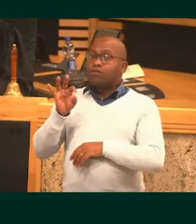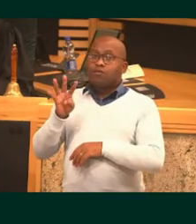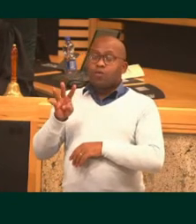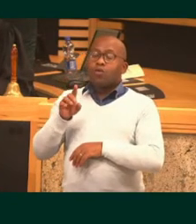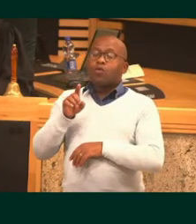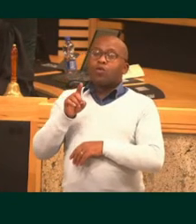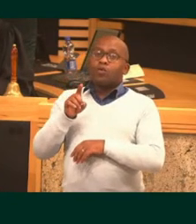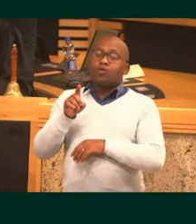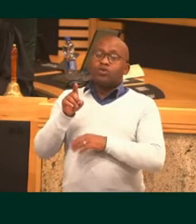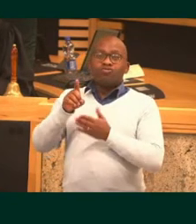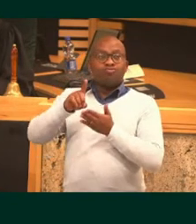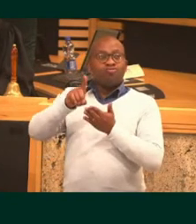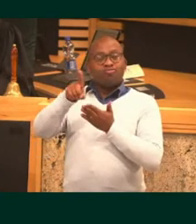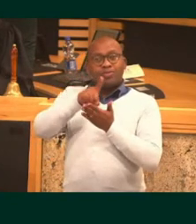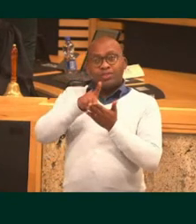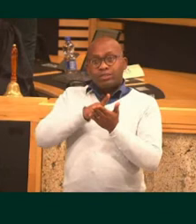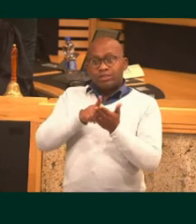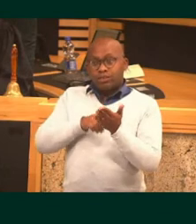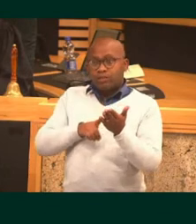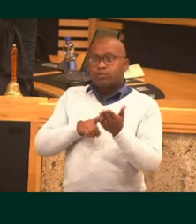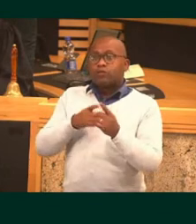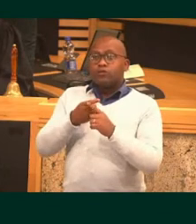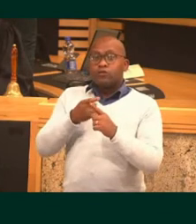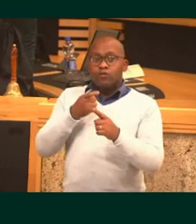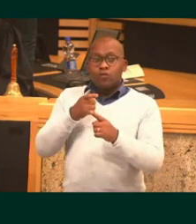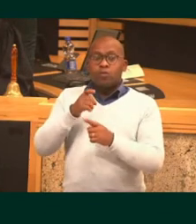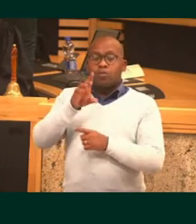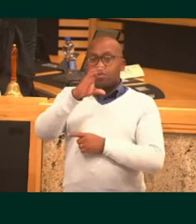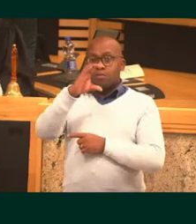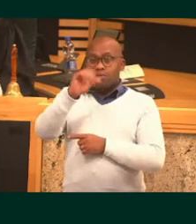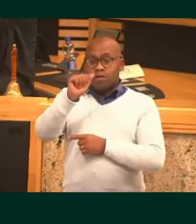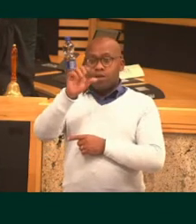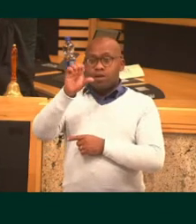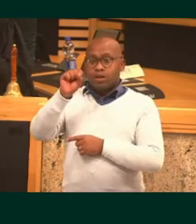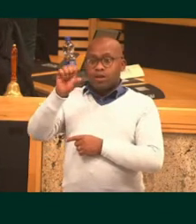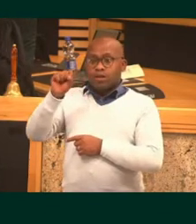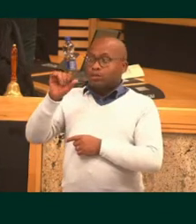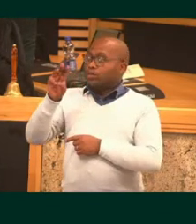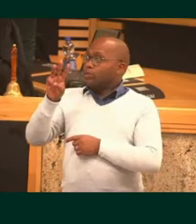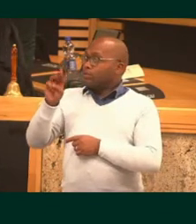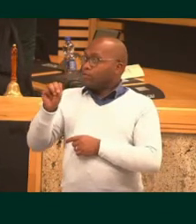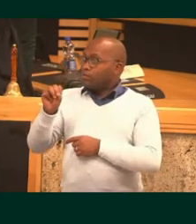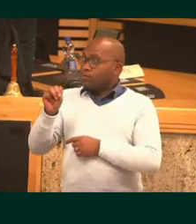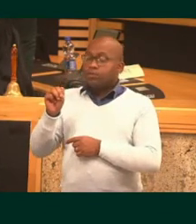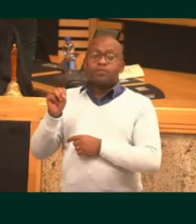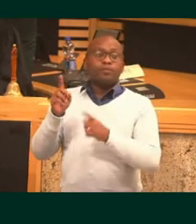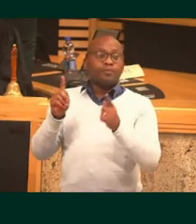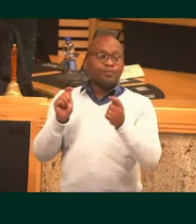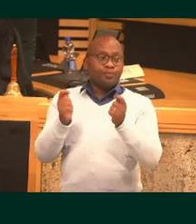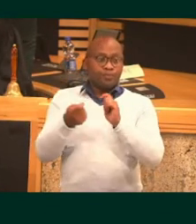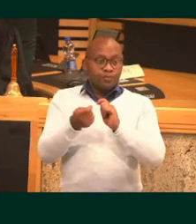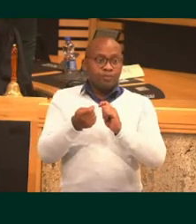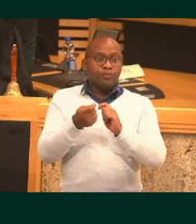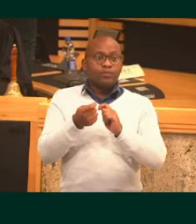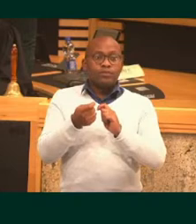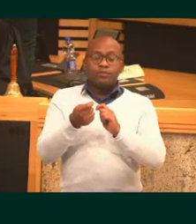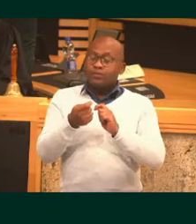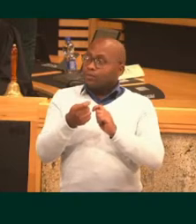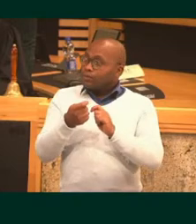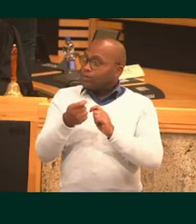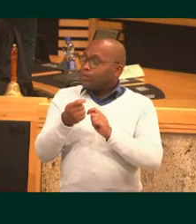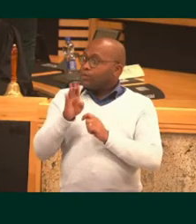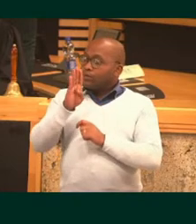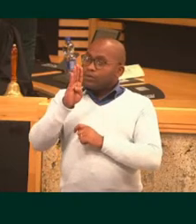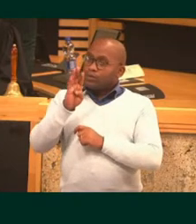resolution by honorable cim draft resolution two will be honorable F ban Rod